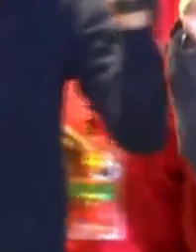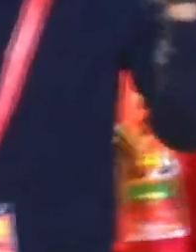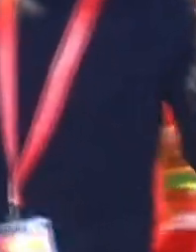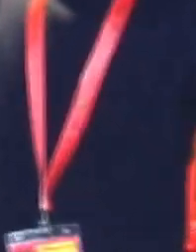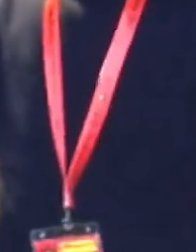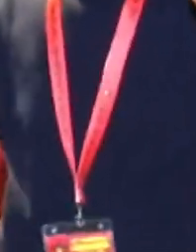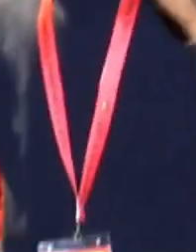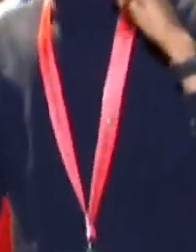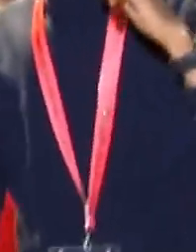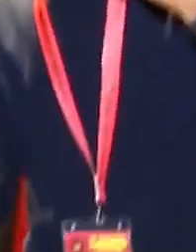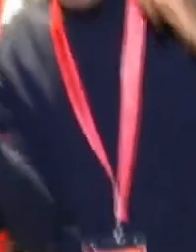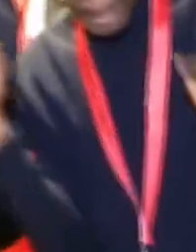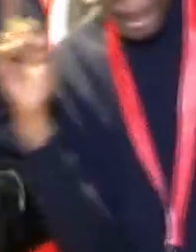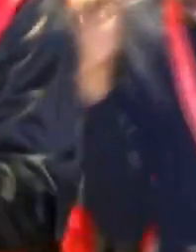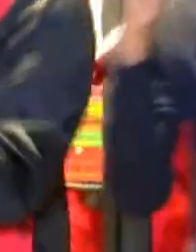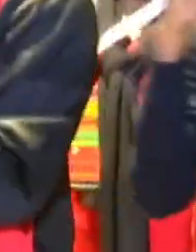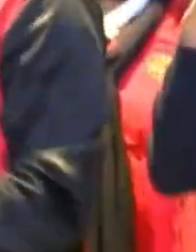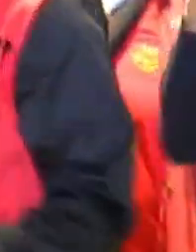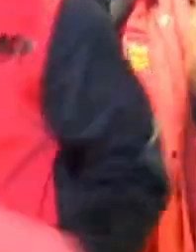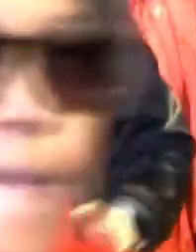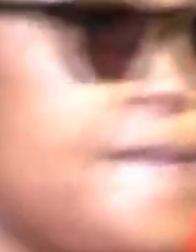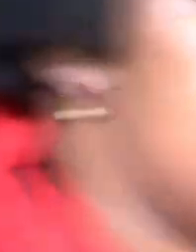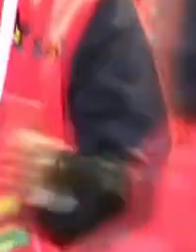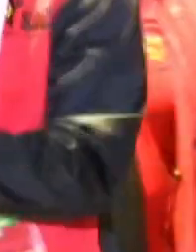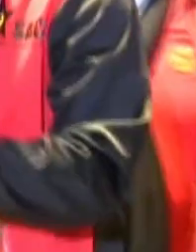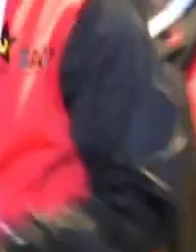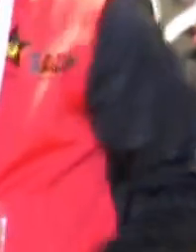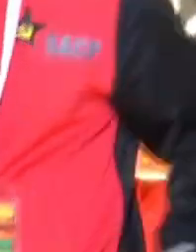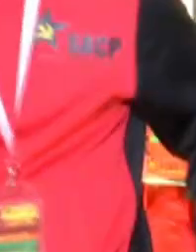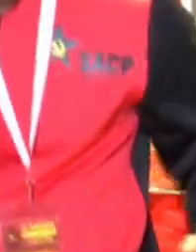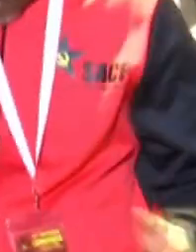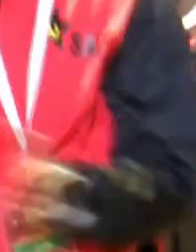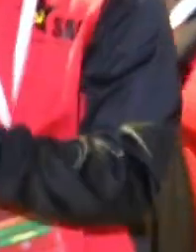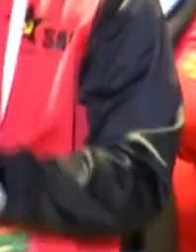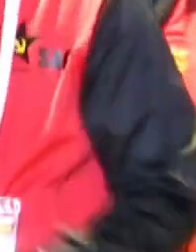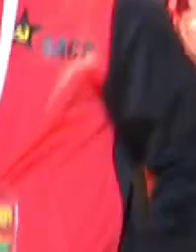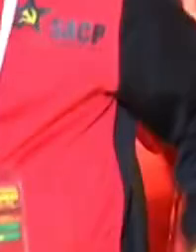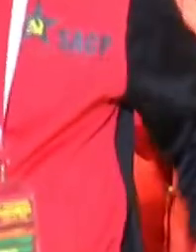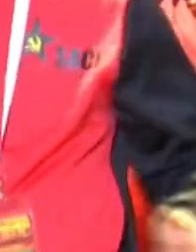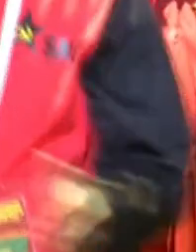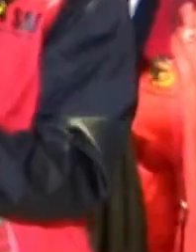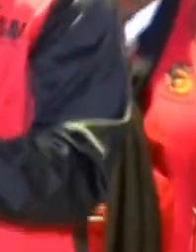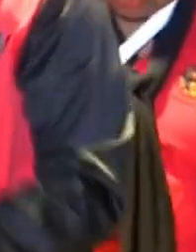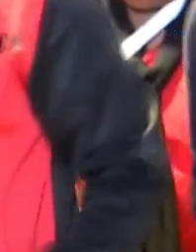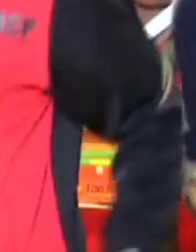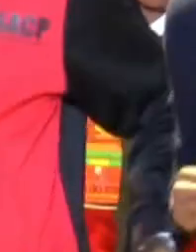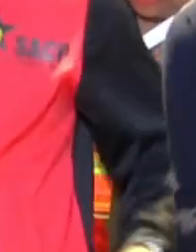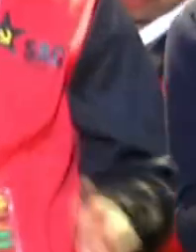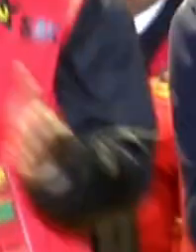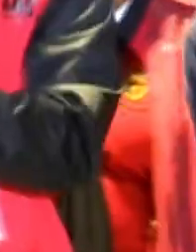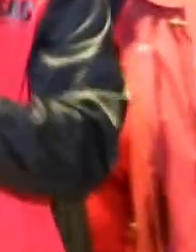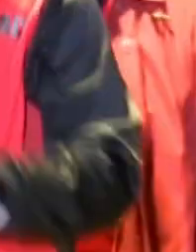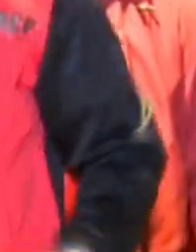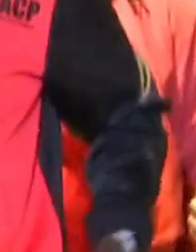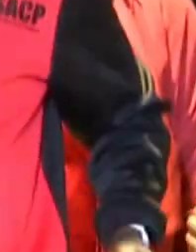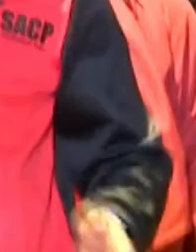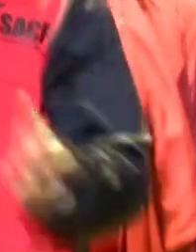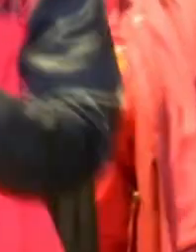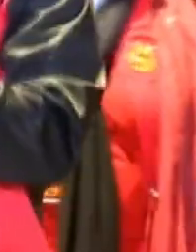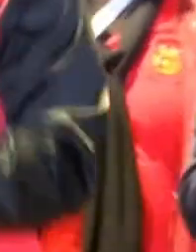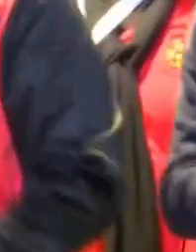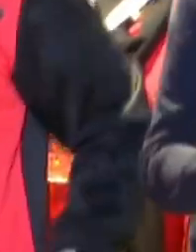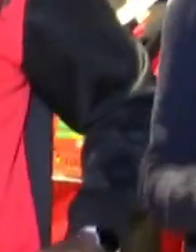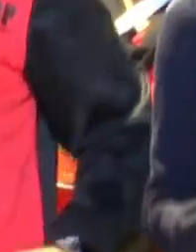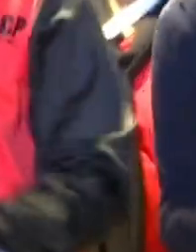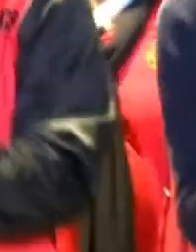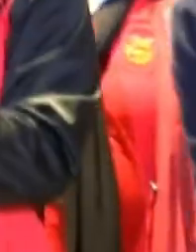state-owned entities is on the hands of this current leadership. She says an ANC which fails